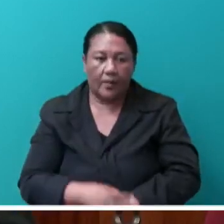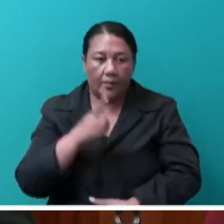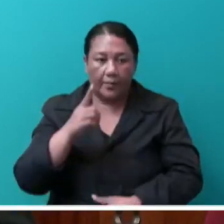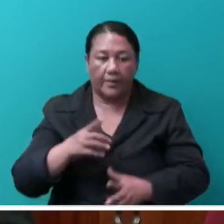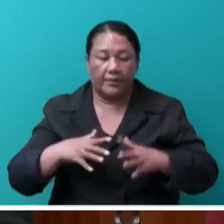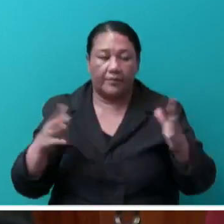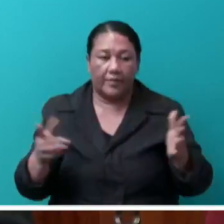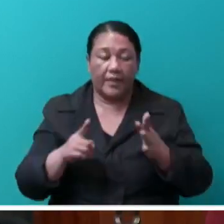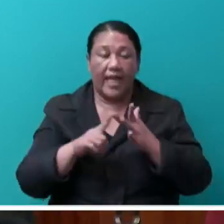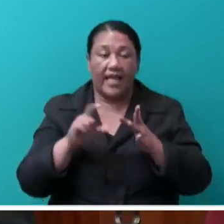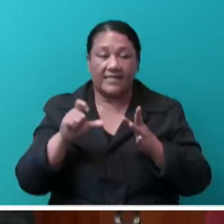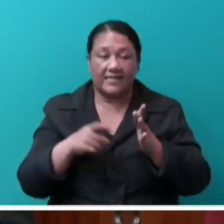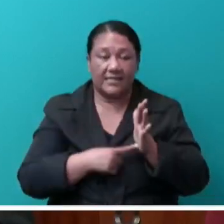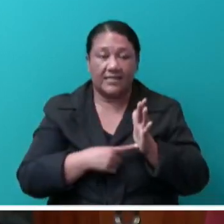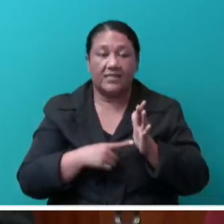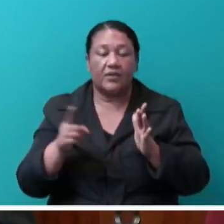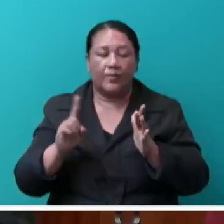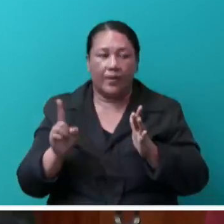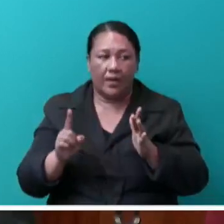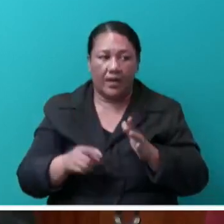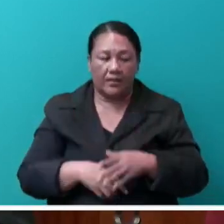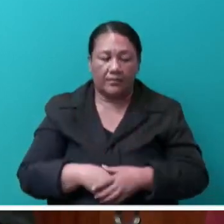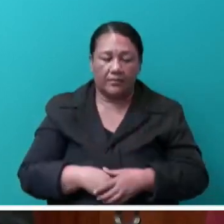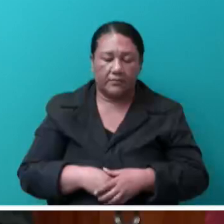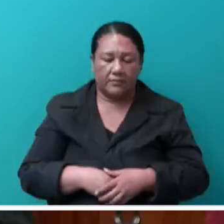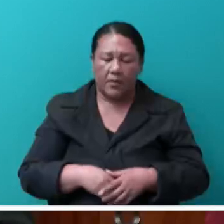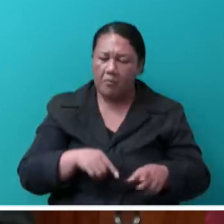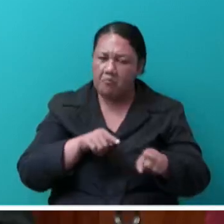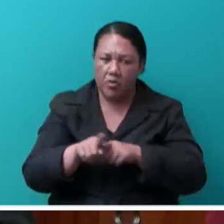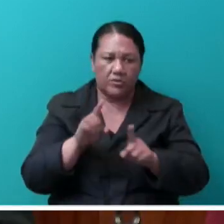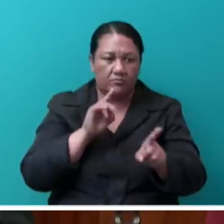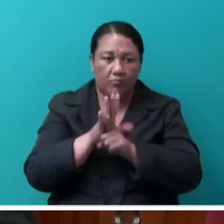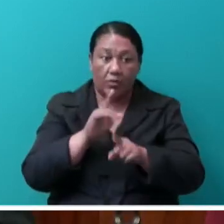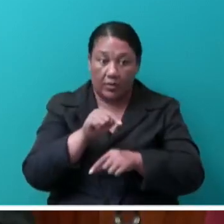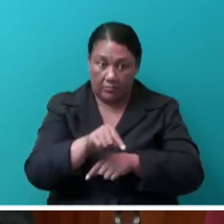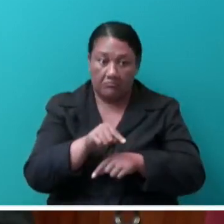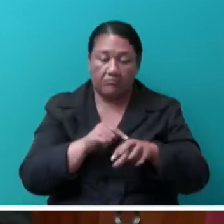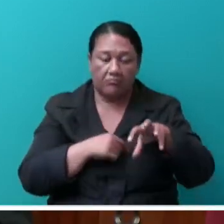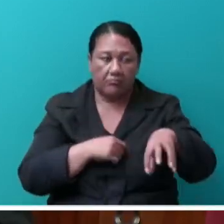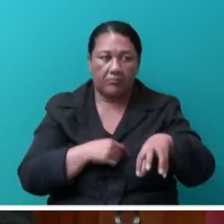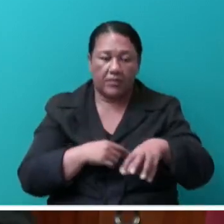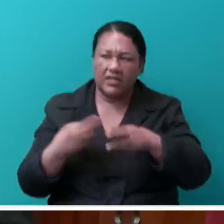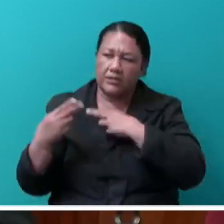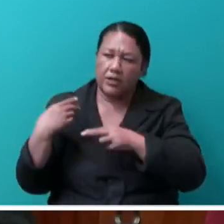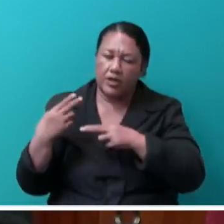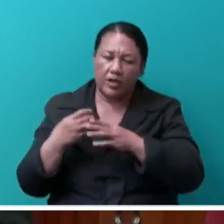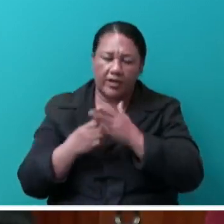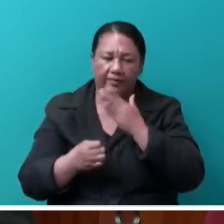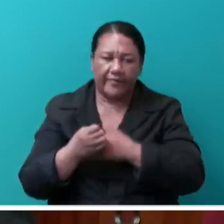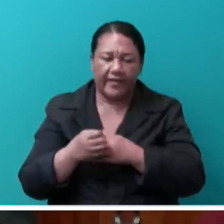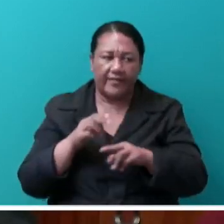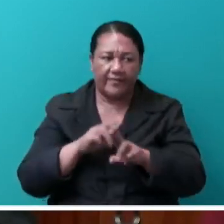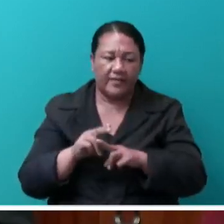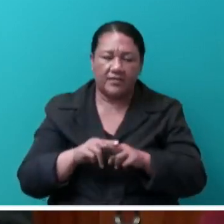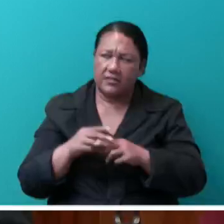ICT developments in my view, sir, probably one of the most significant historical events in Fiji in the recent